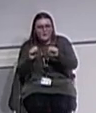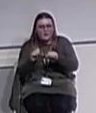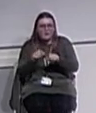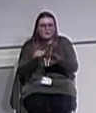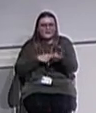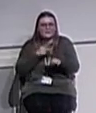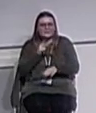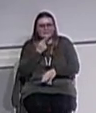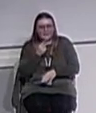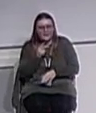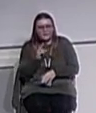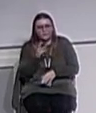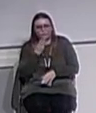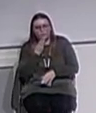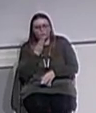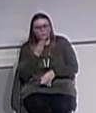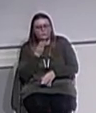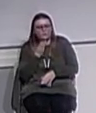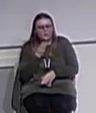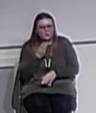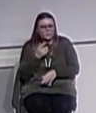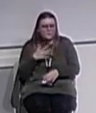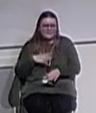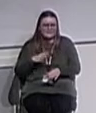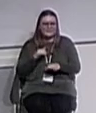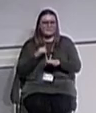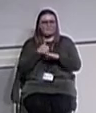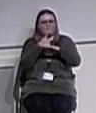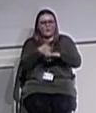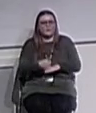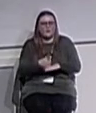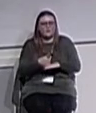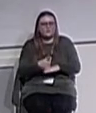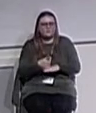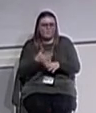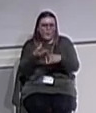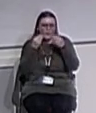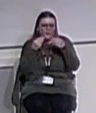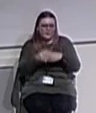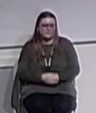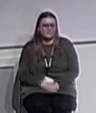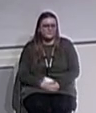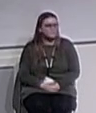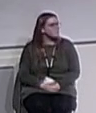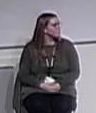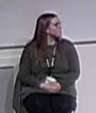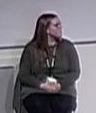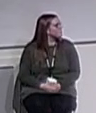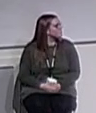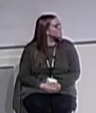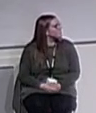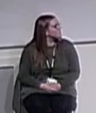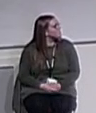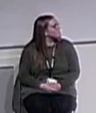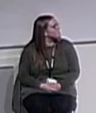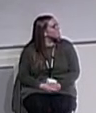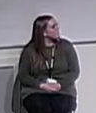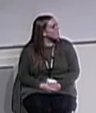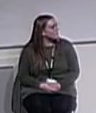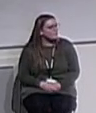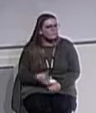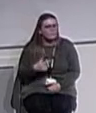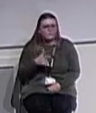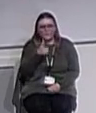fundamentals of the other subjects to be able to tackle them. Now, as we say, you can swap between